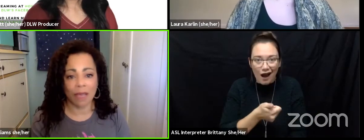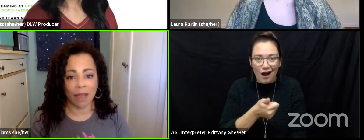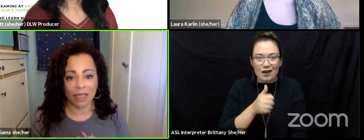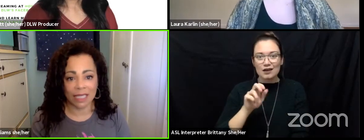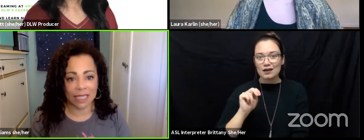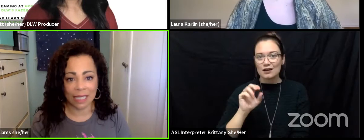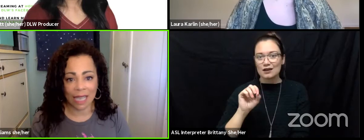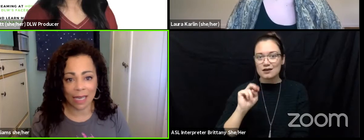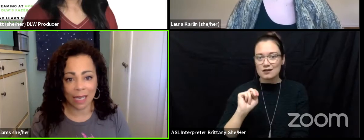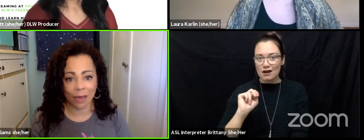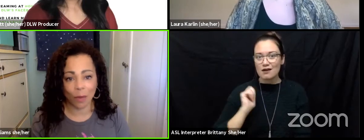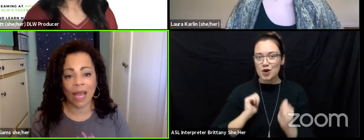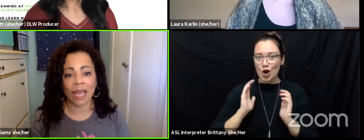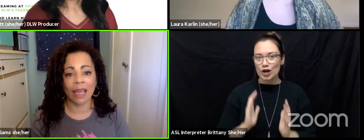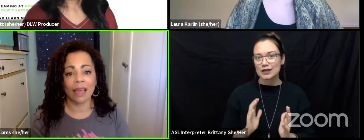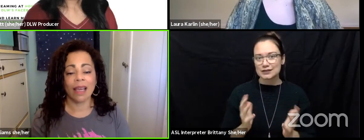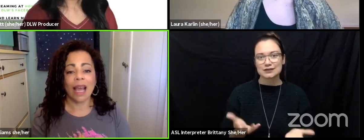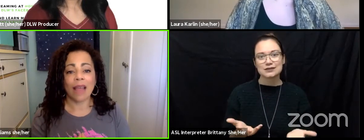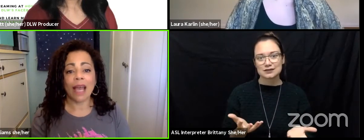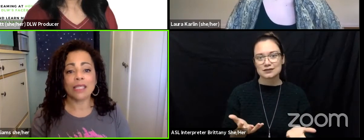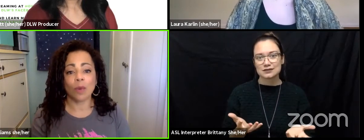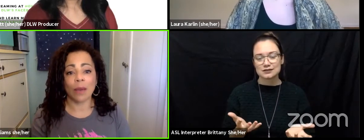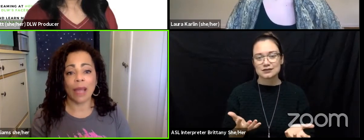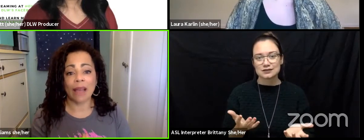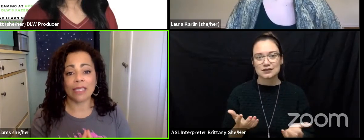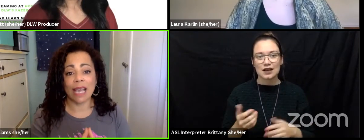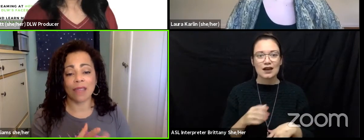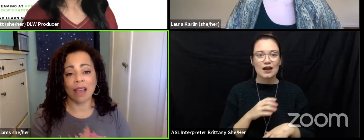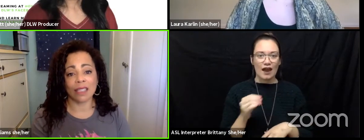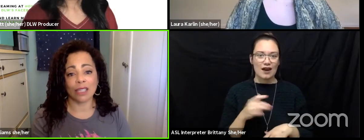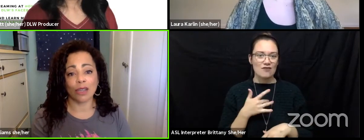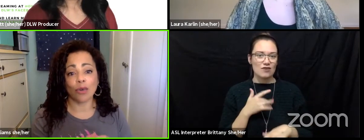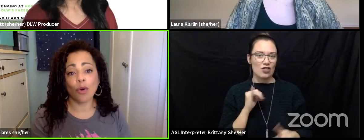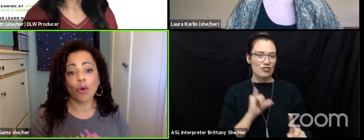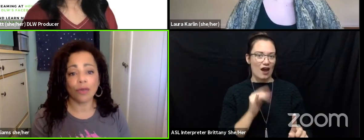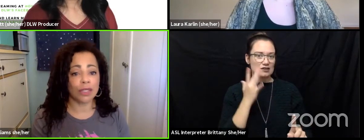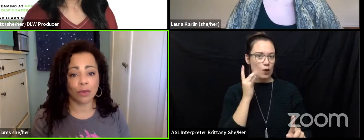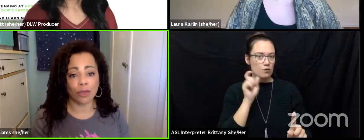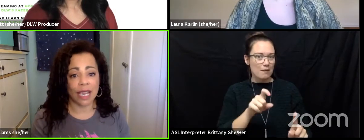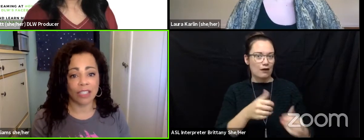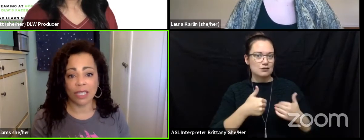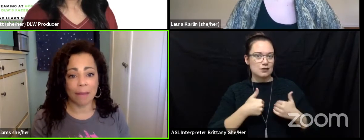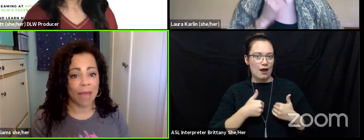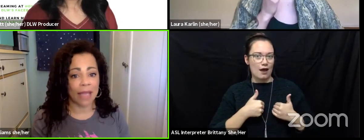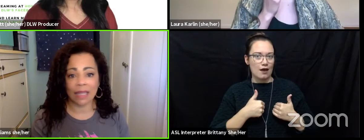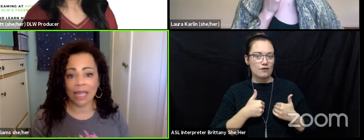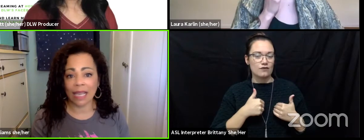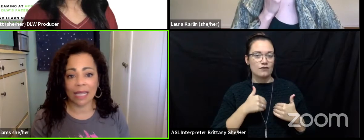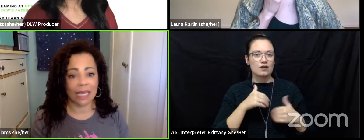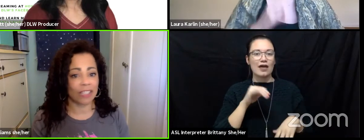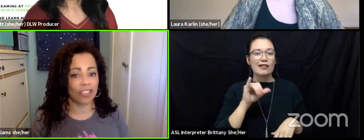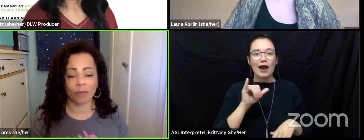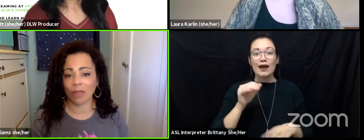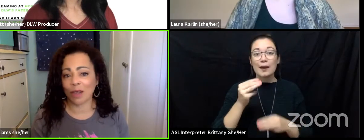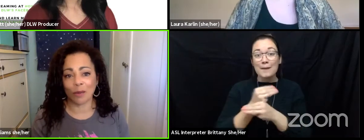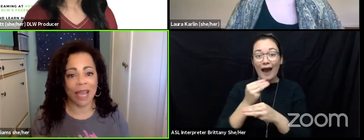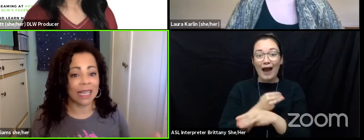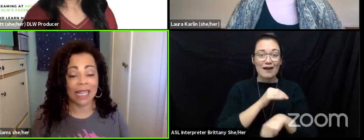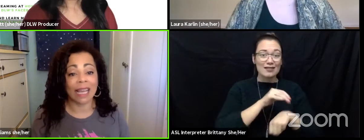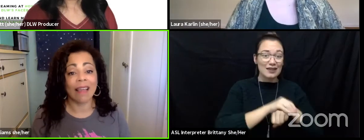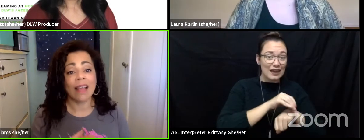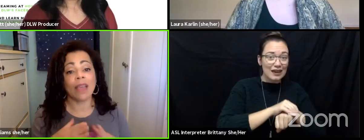to be artists in any way. And that's why we have to have the arts in the core of the school day, just like math, English, you